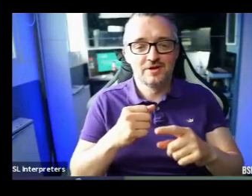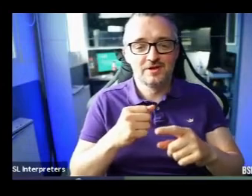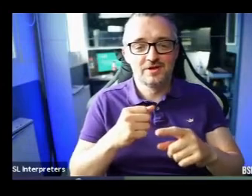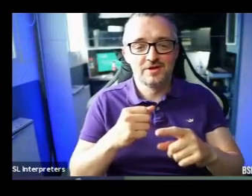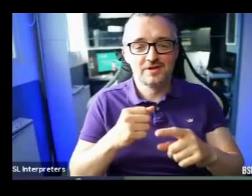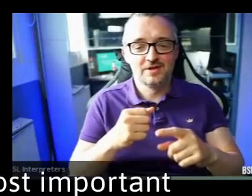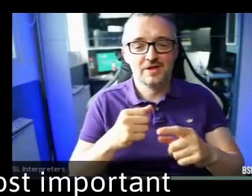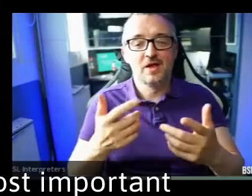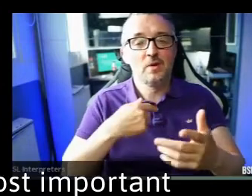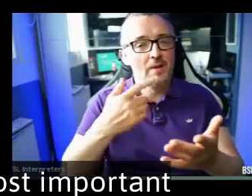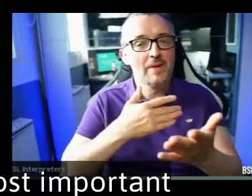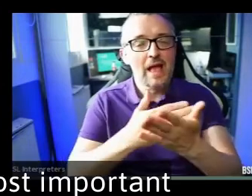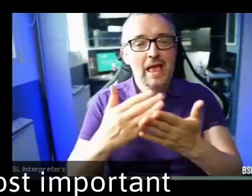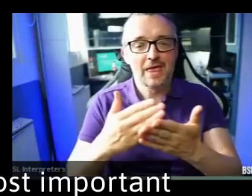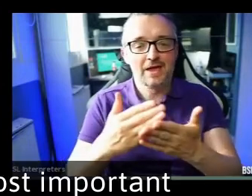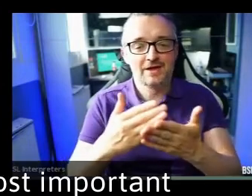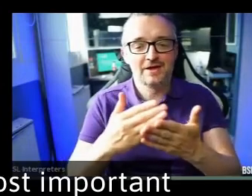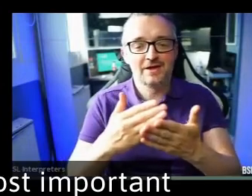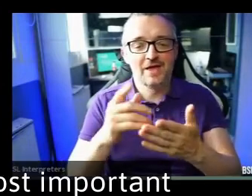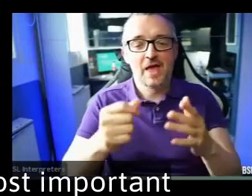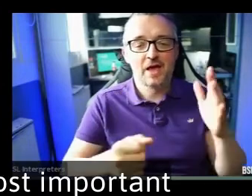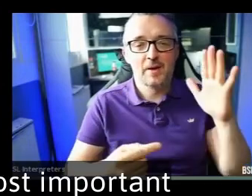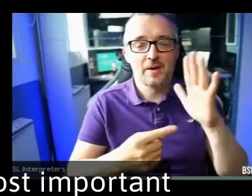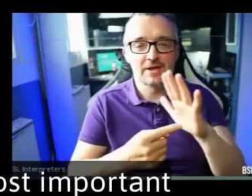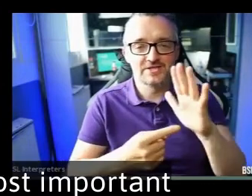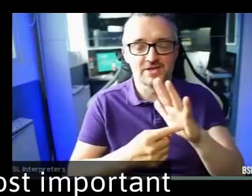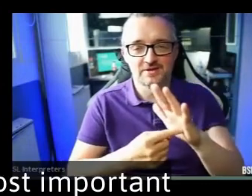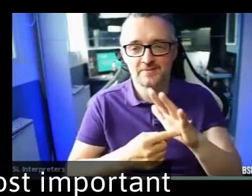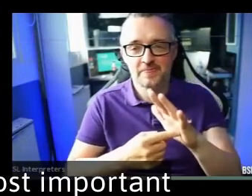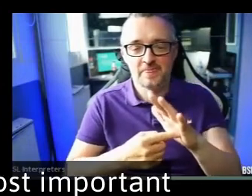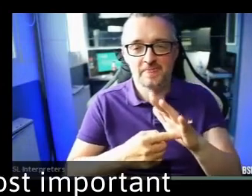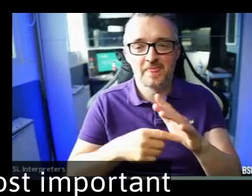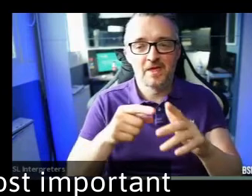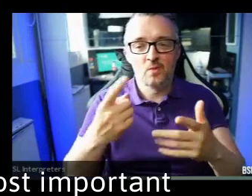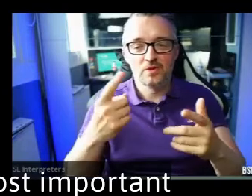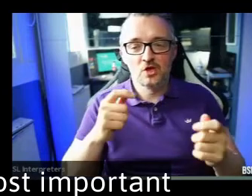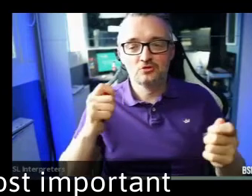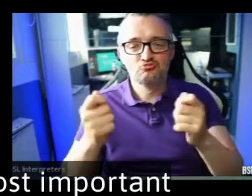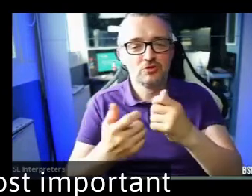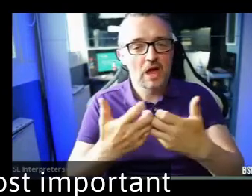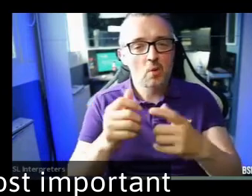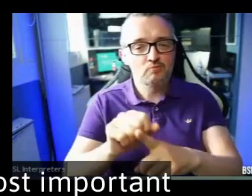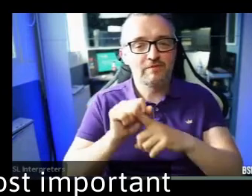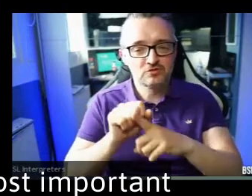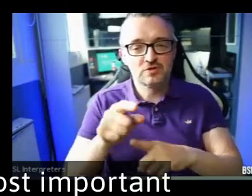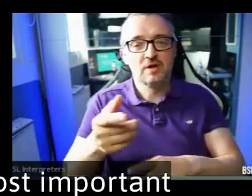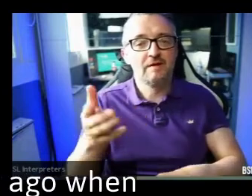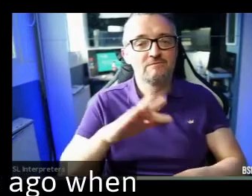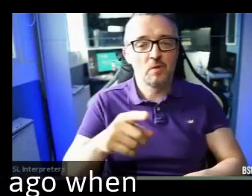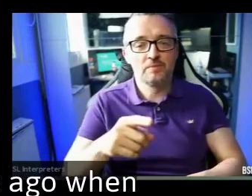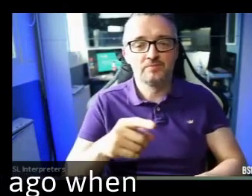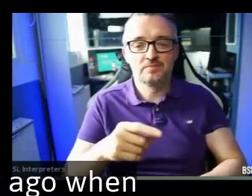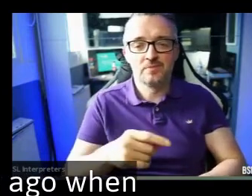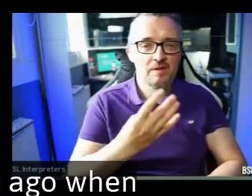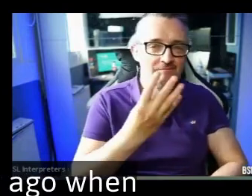Partnership. However, we were quite clear that the most important change in our understanding about prevention